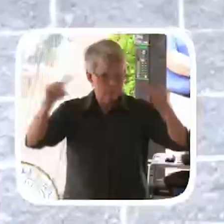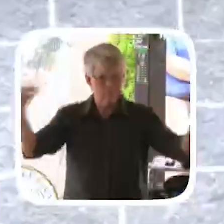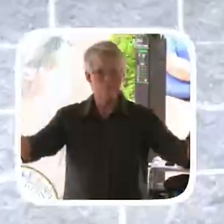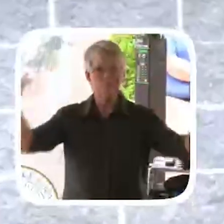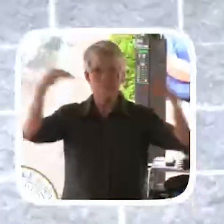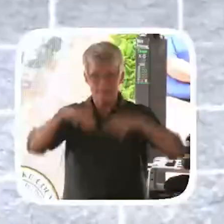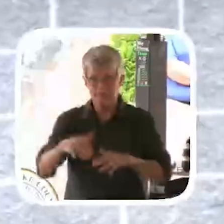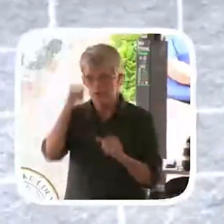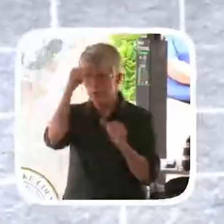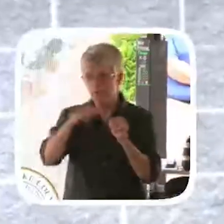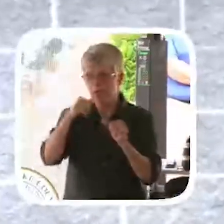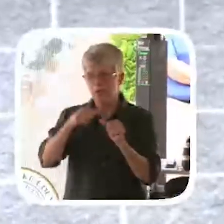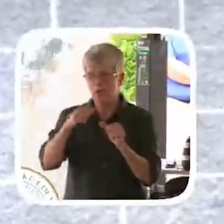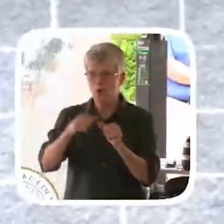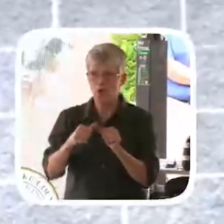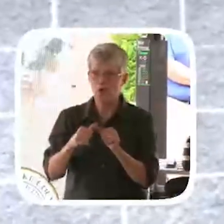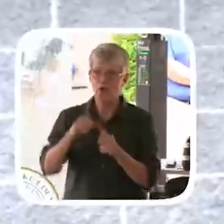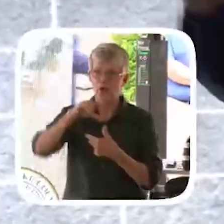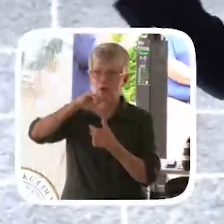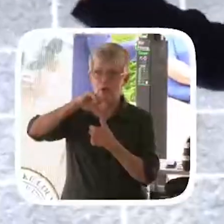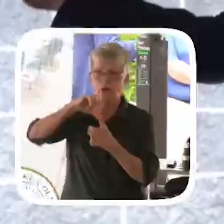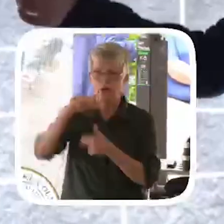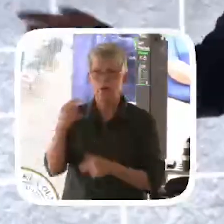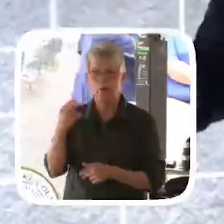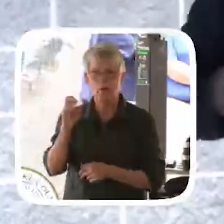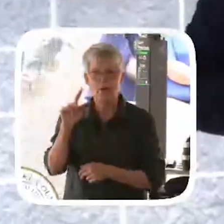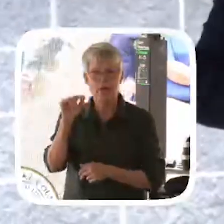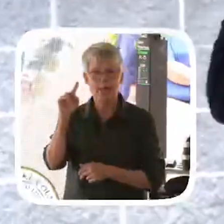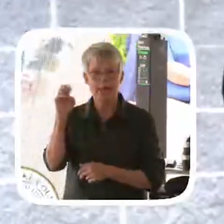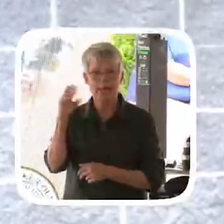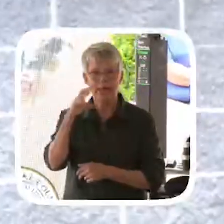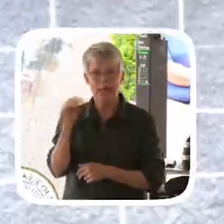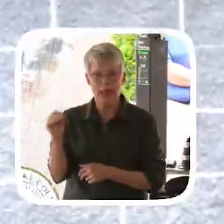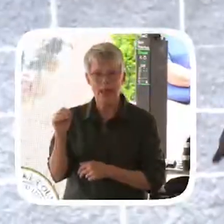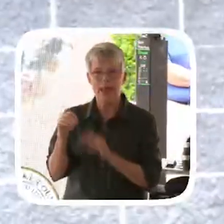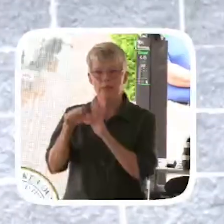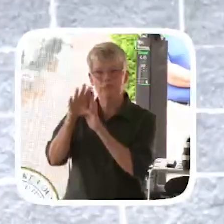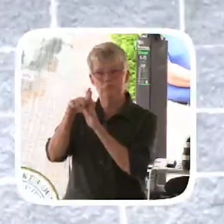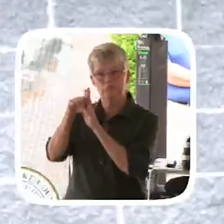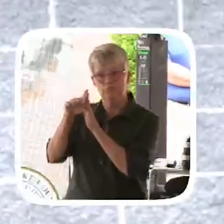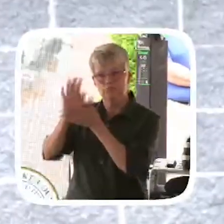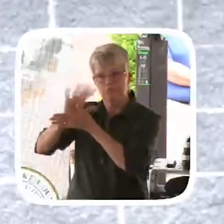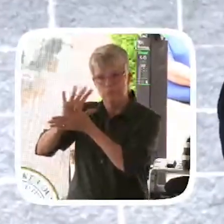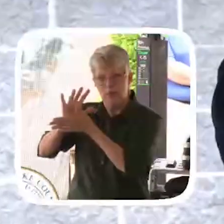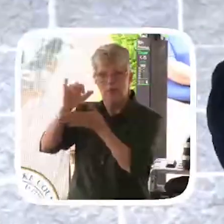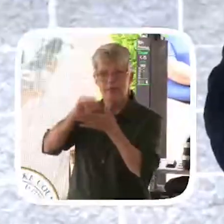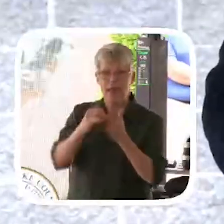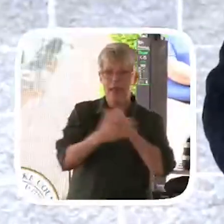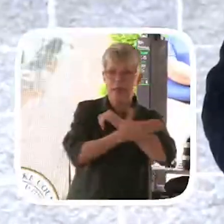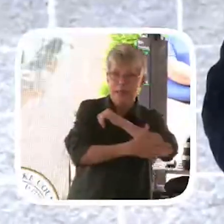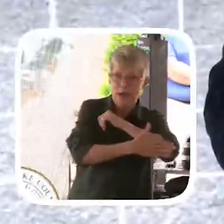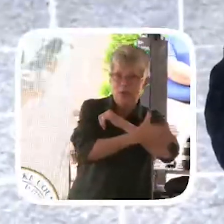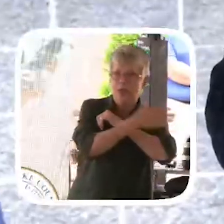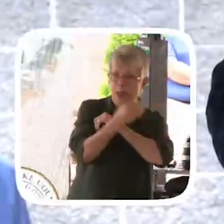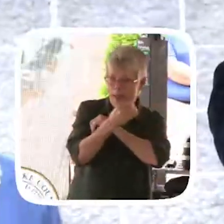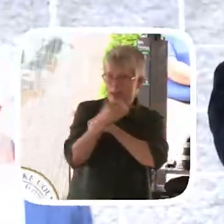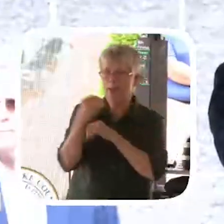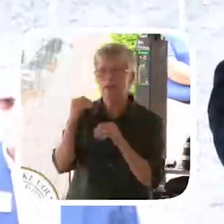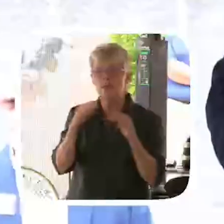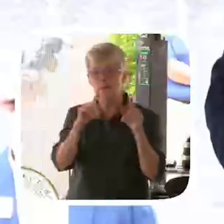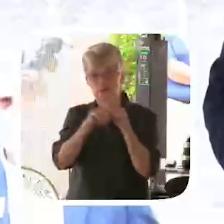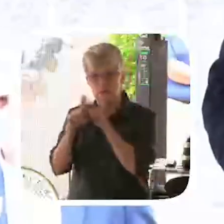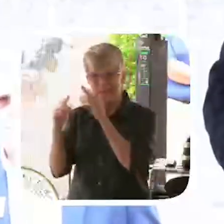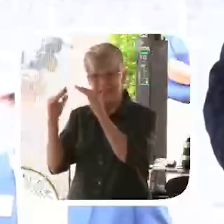the remembrance of Hurricane Helene and the premiere of our documentary that the county and the city have both worked hard on over the